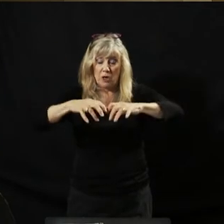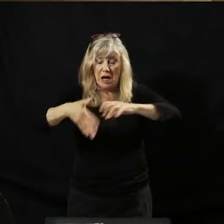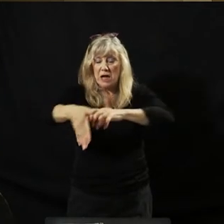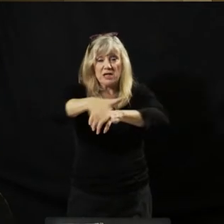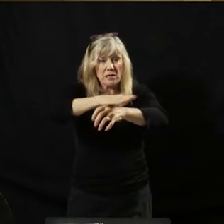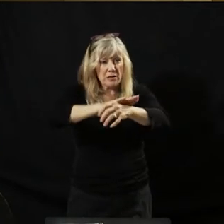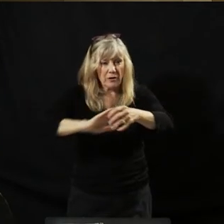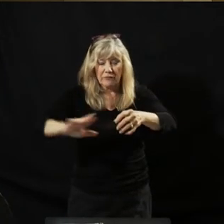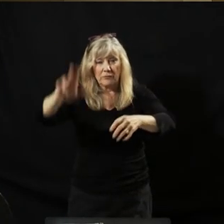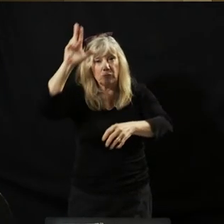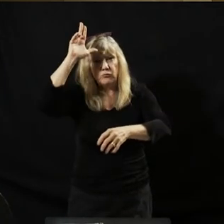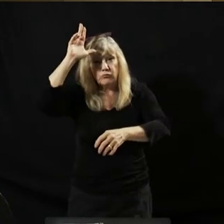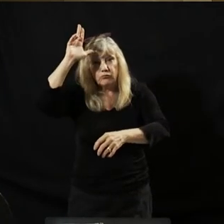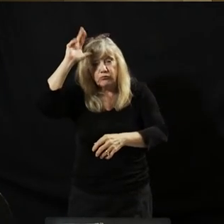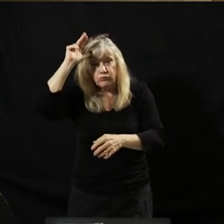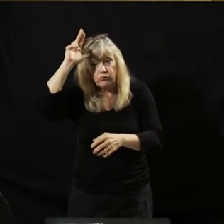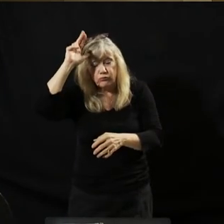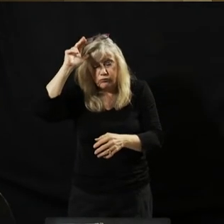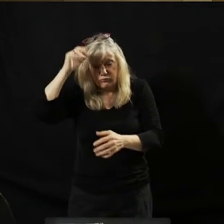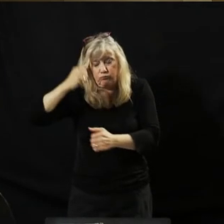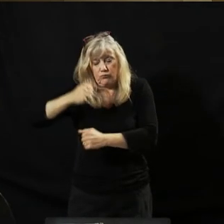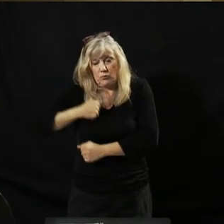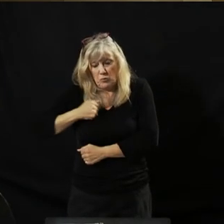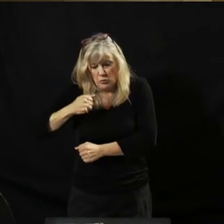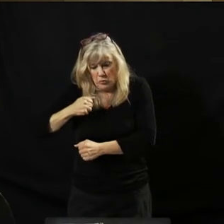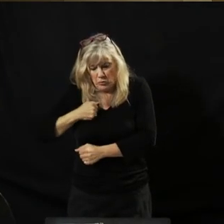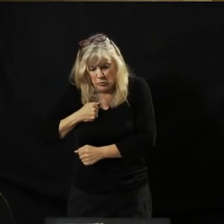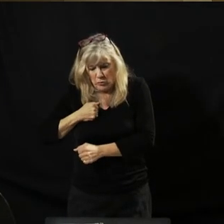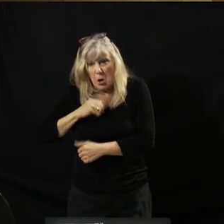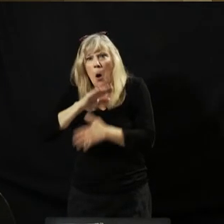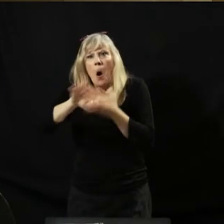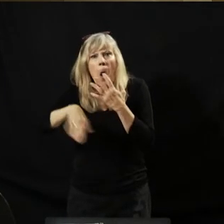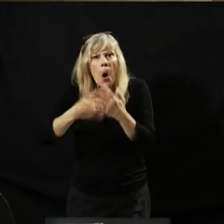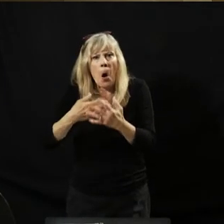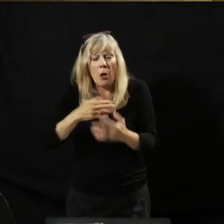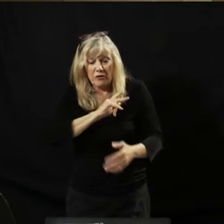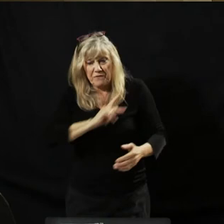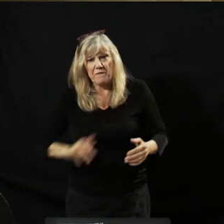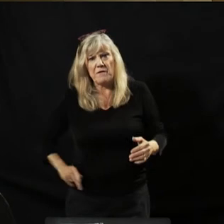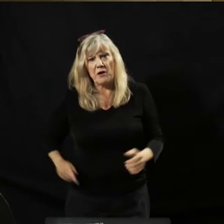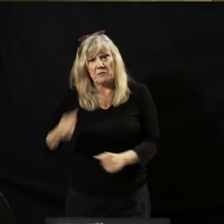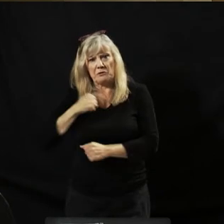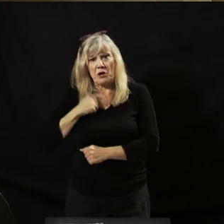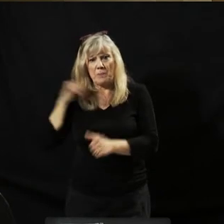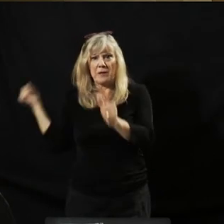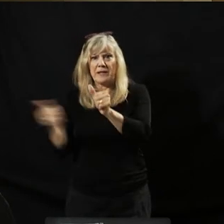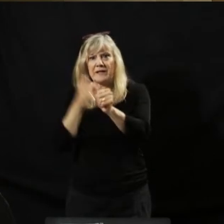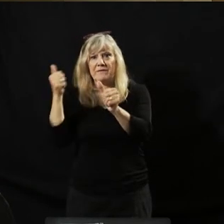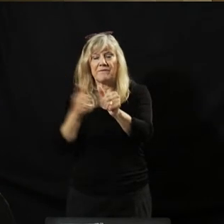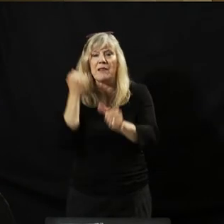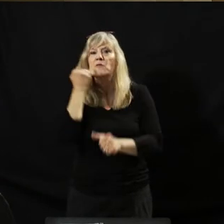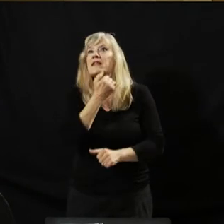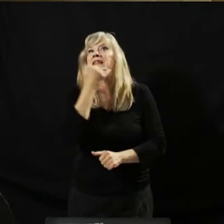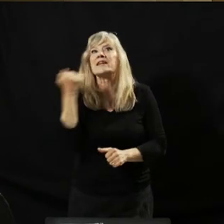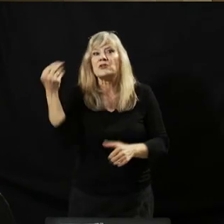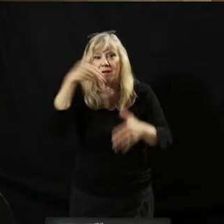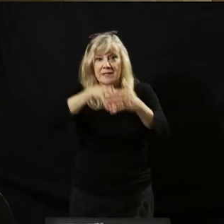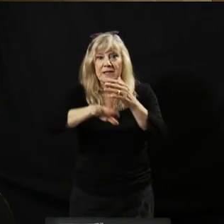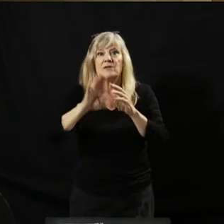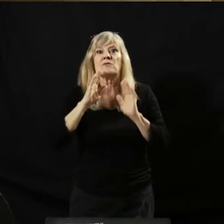the chariots and the charioteers of Pharaoh's whole army, which had followed the Israelites into the